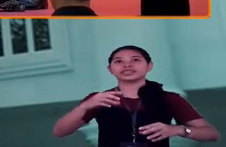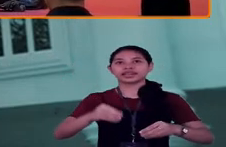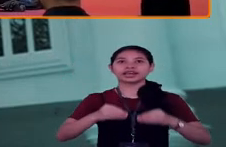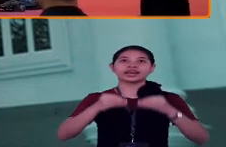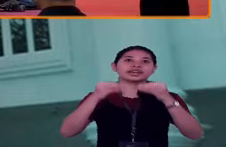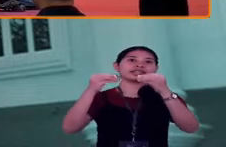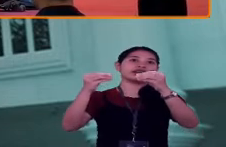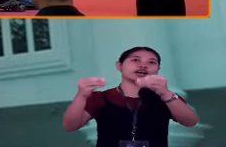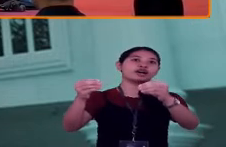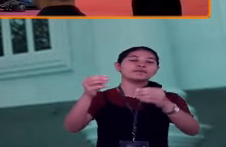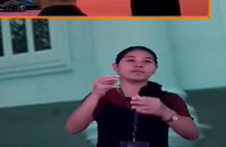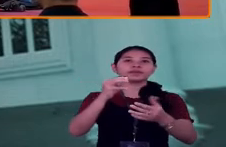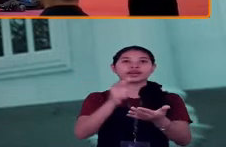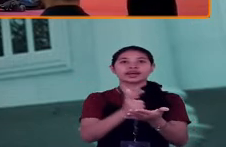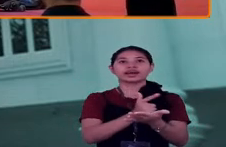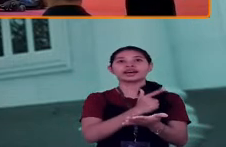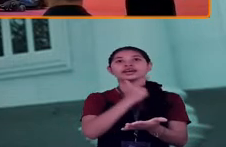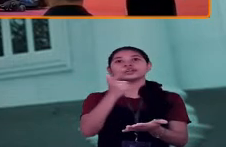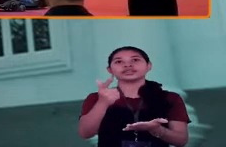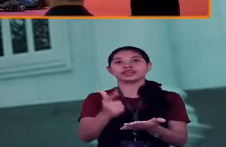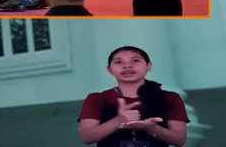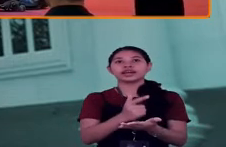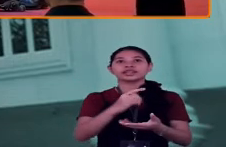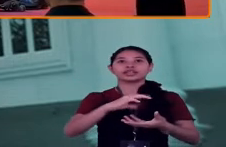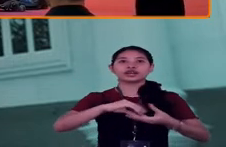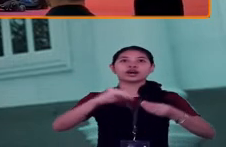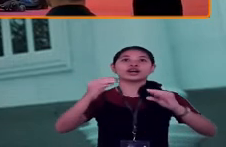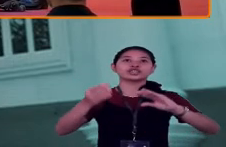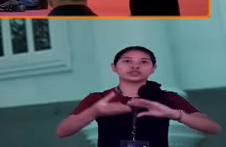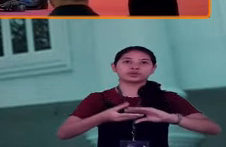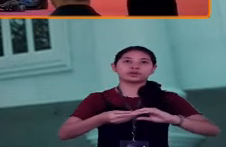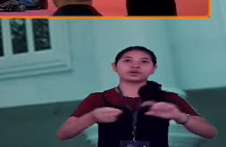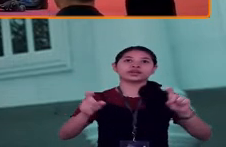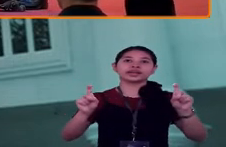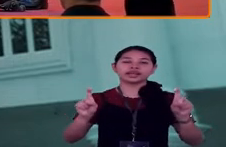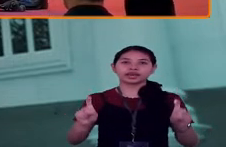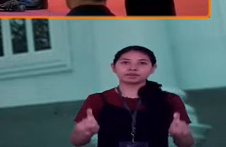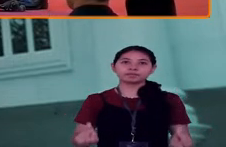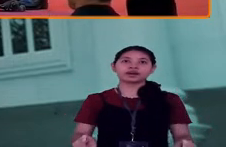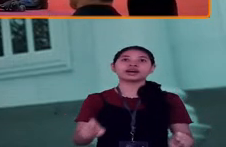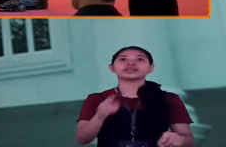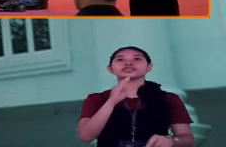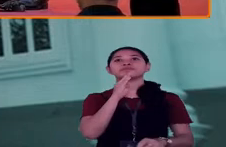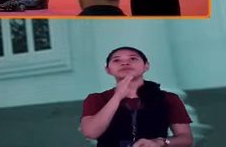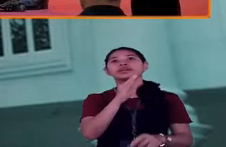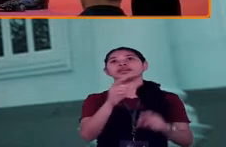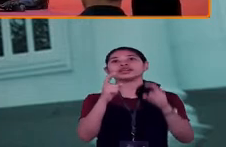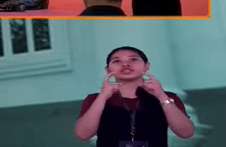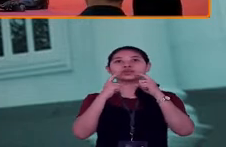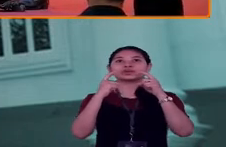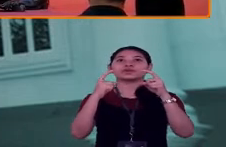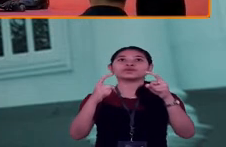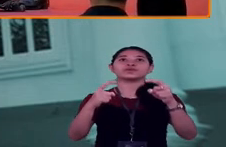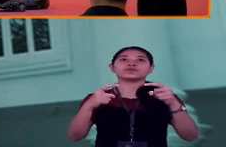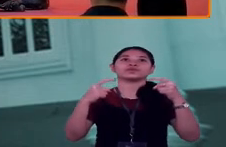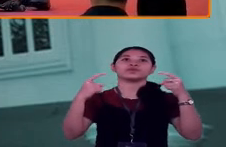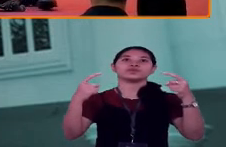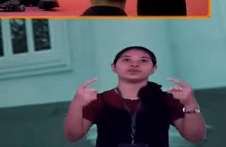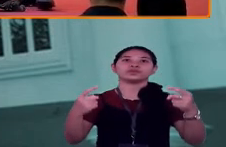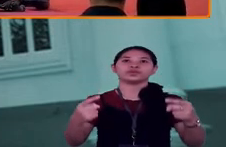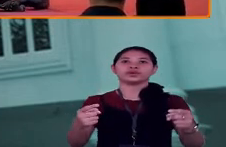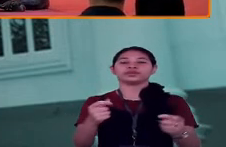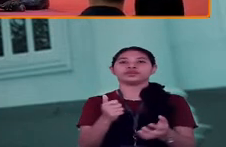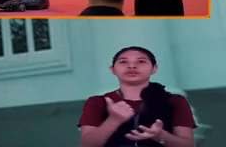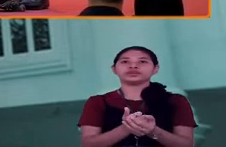let us take the message, the story must be